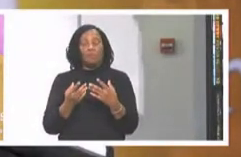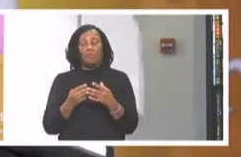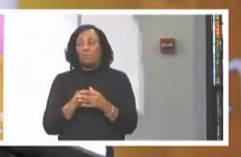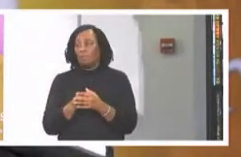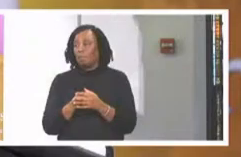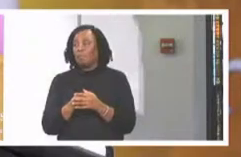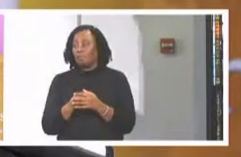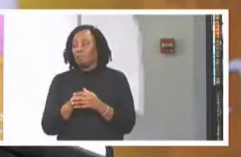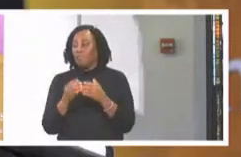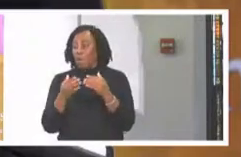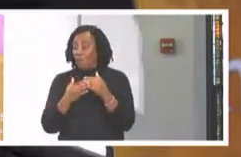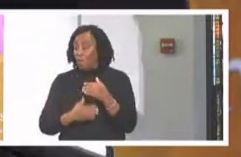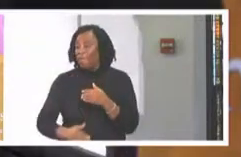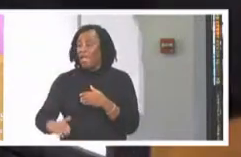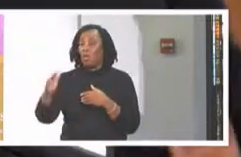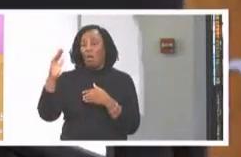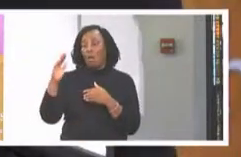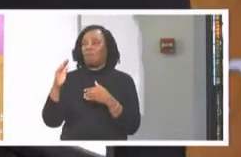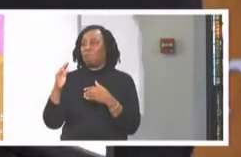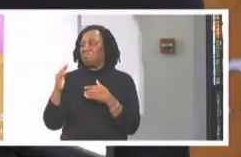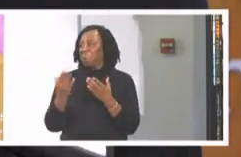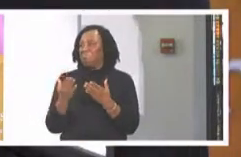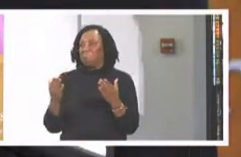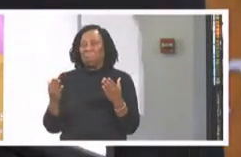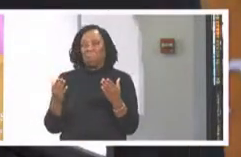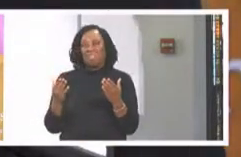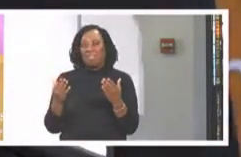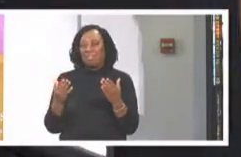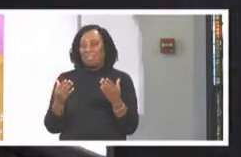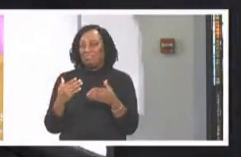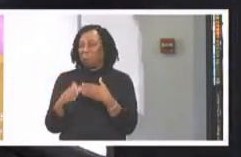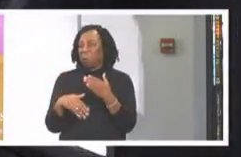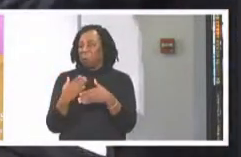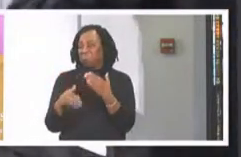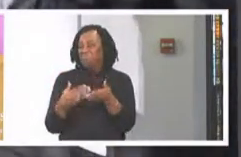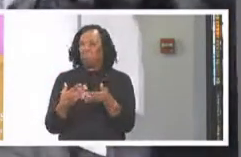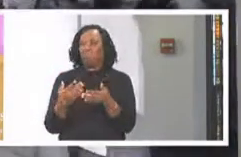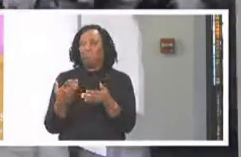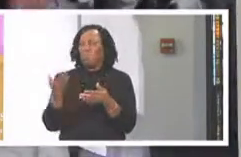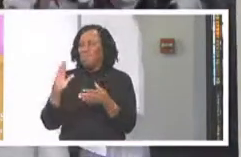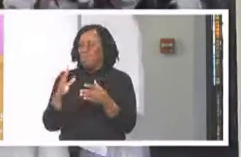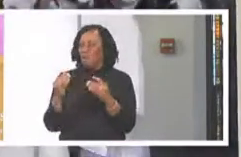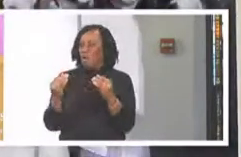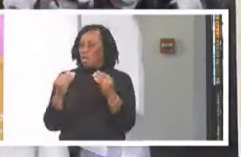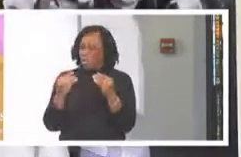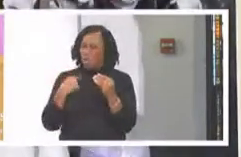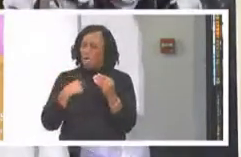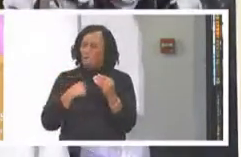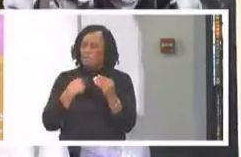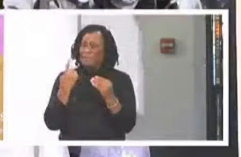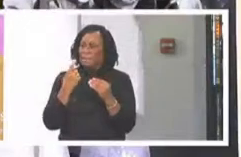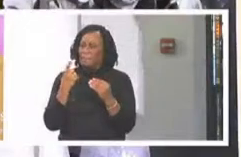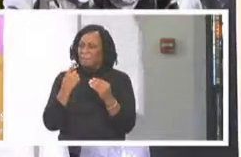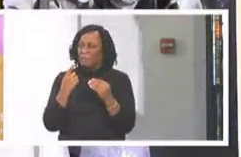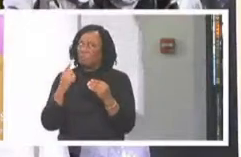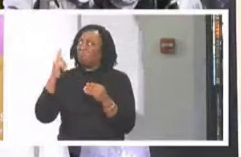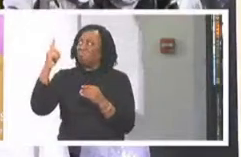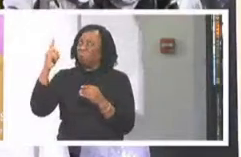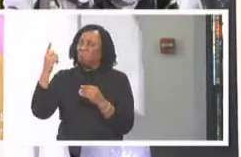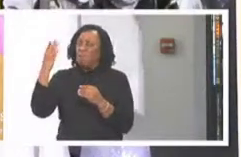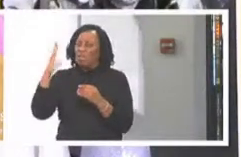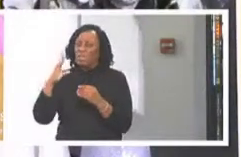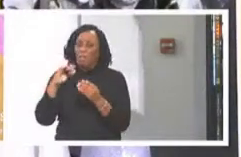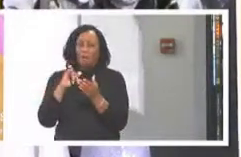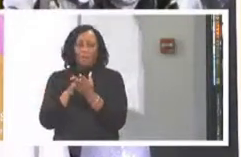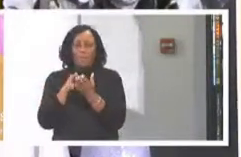And from there on, things were back to normal. And God taught me a lesson. I said, look, I'm the God of the impossible.